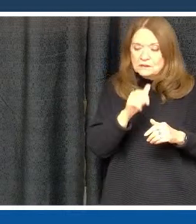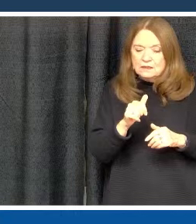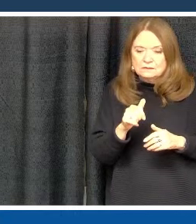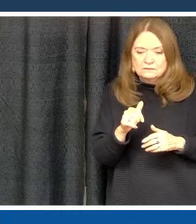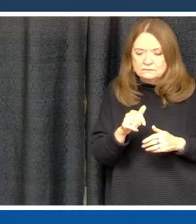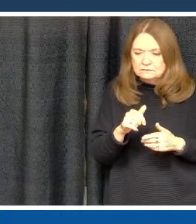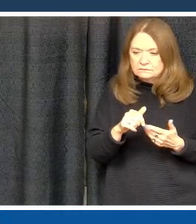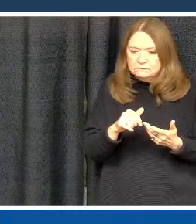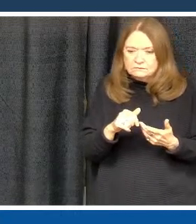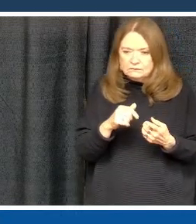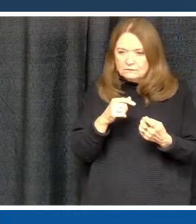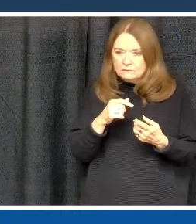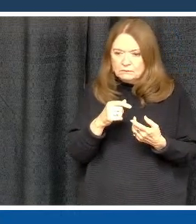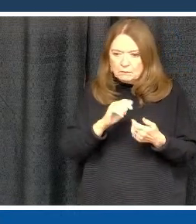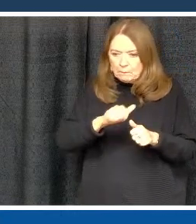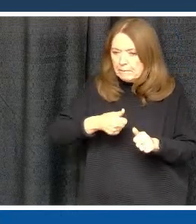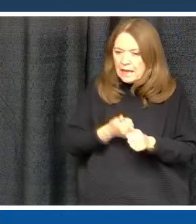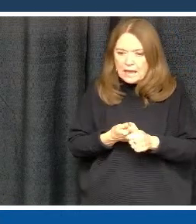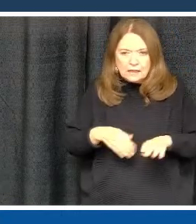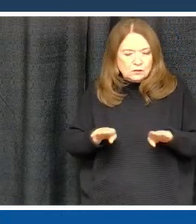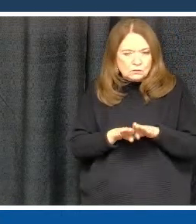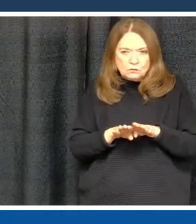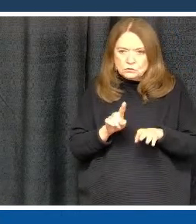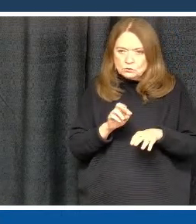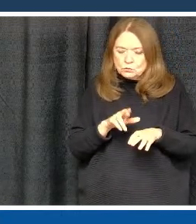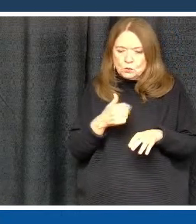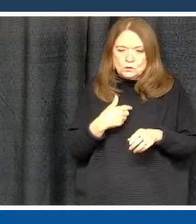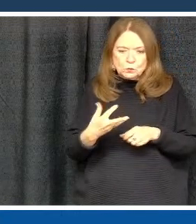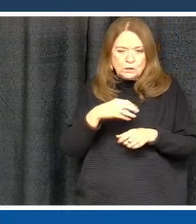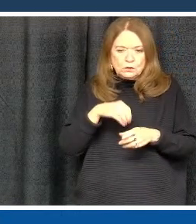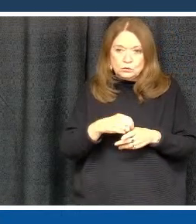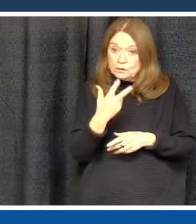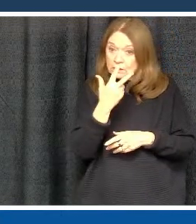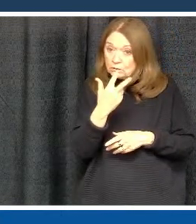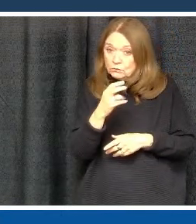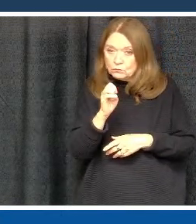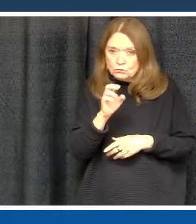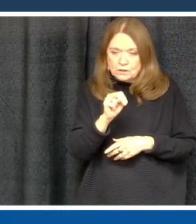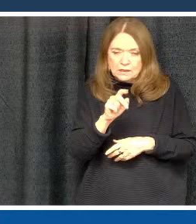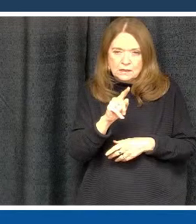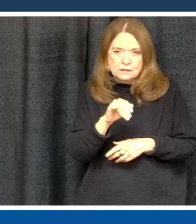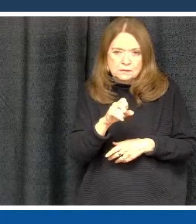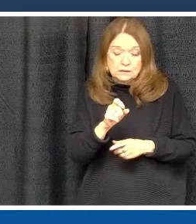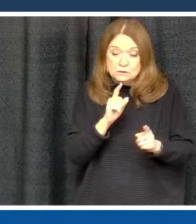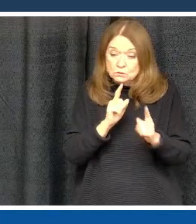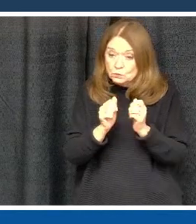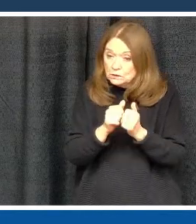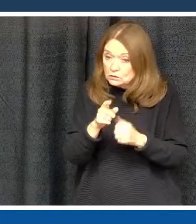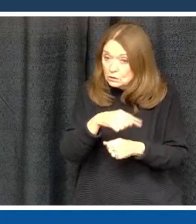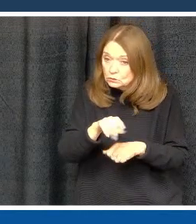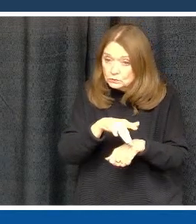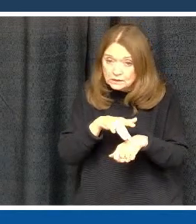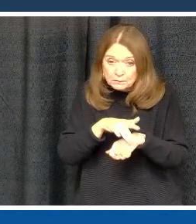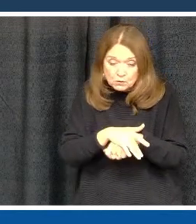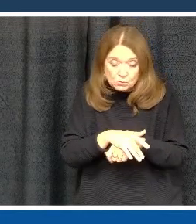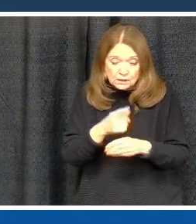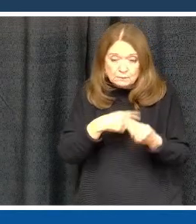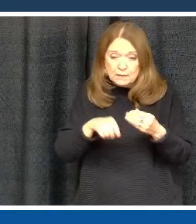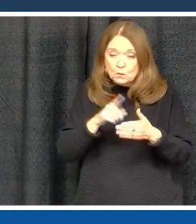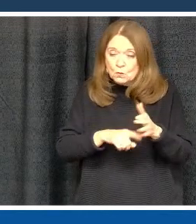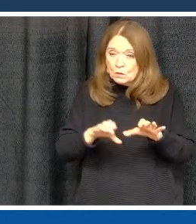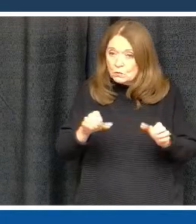into behind closed doors. We did include the three entities, and we talked to them early on about what we were doing